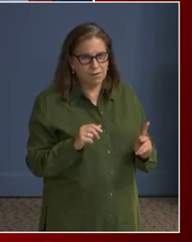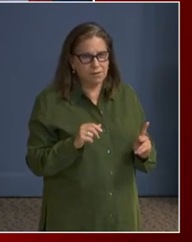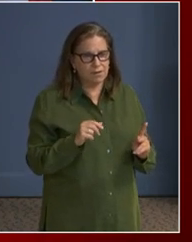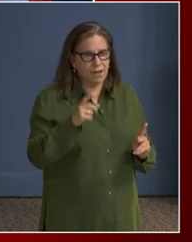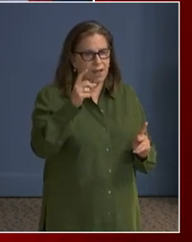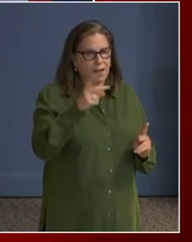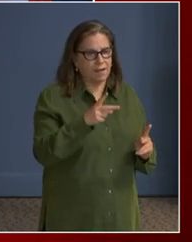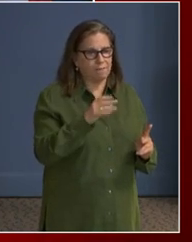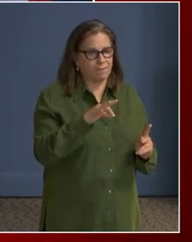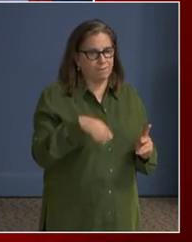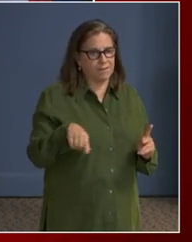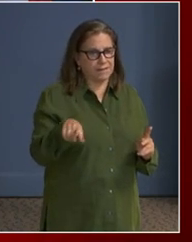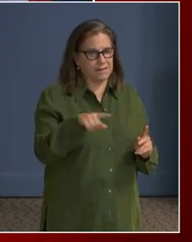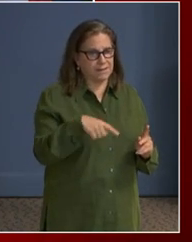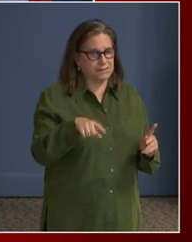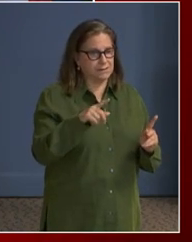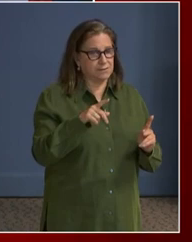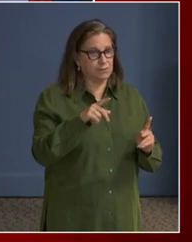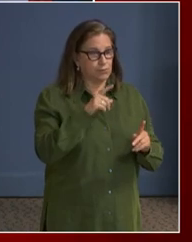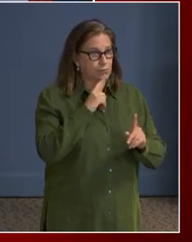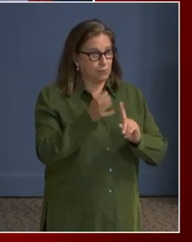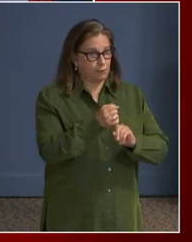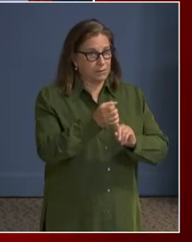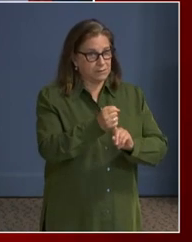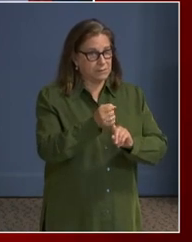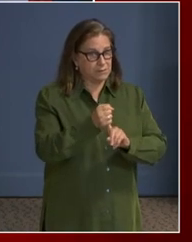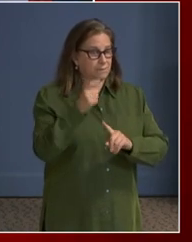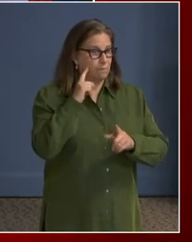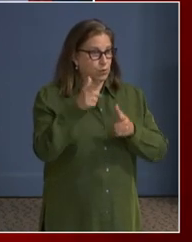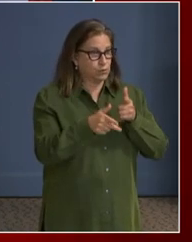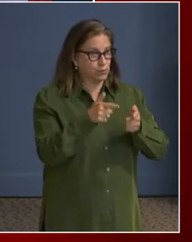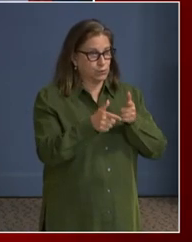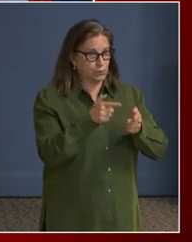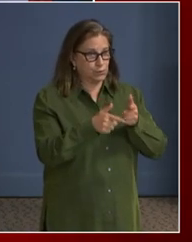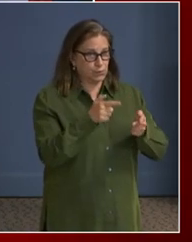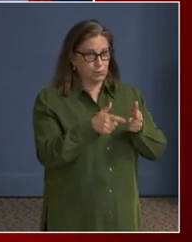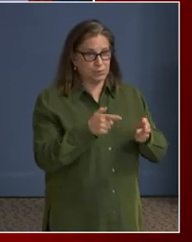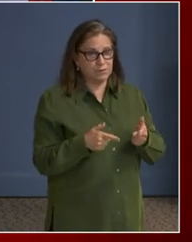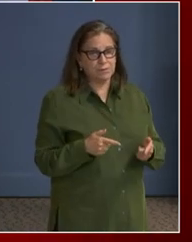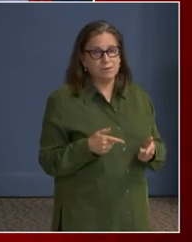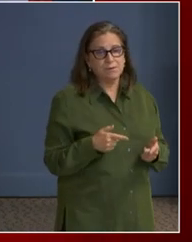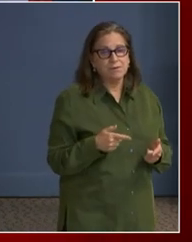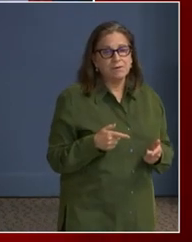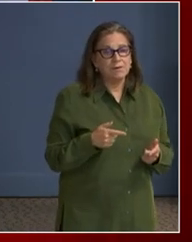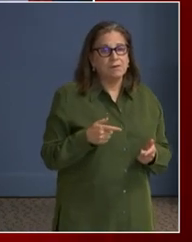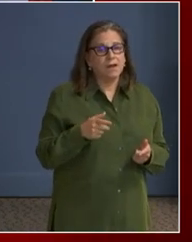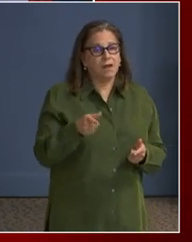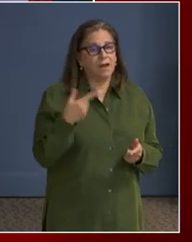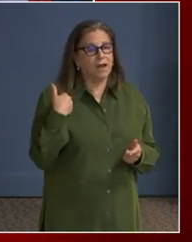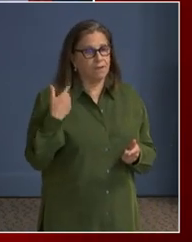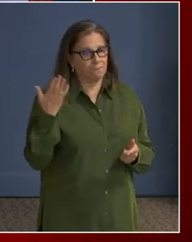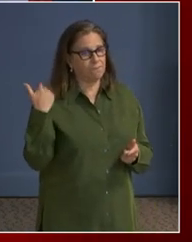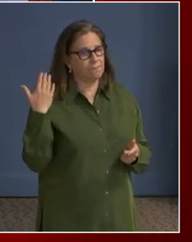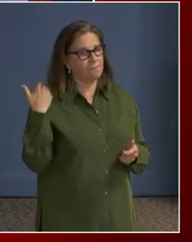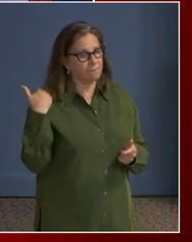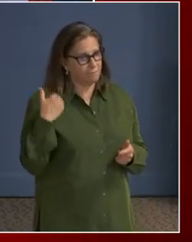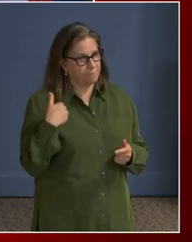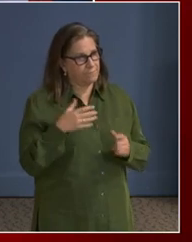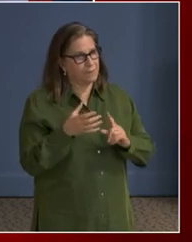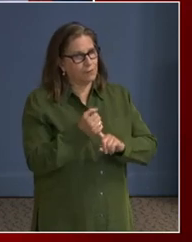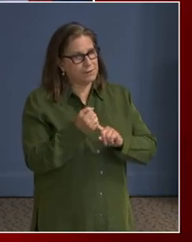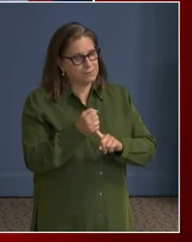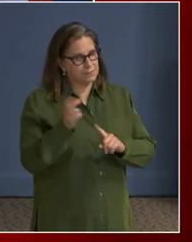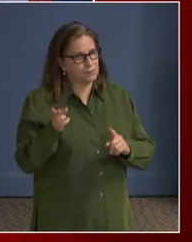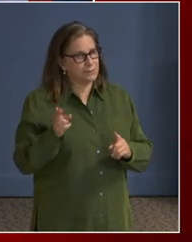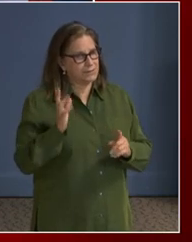any suggestions about what should happen in cases? I think I've said it over and over again. I think that people that are involved in gun violence or